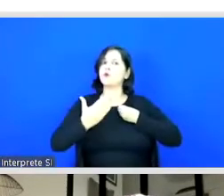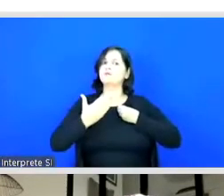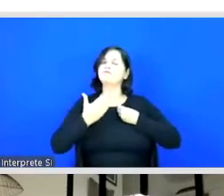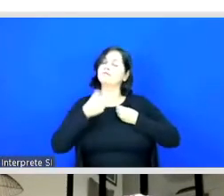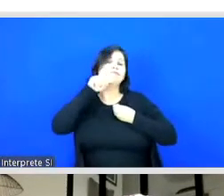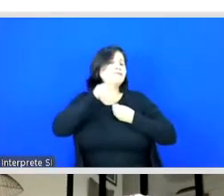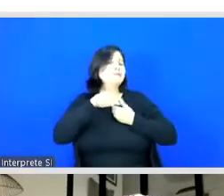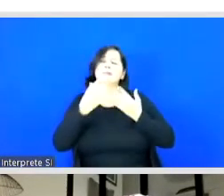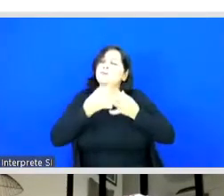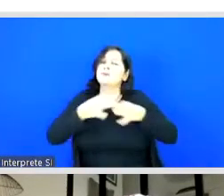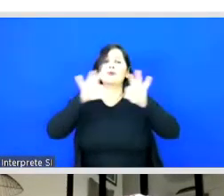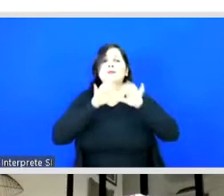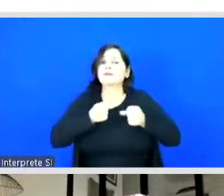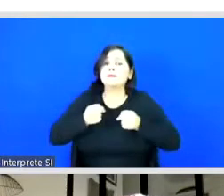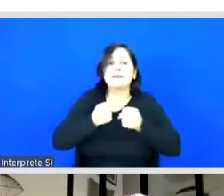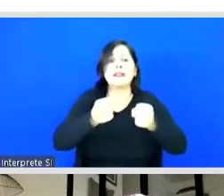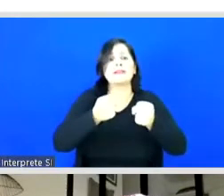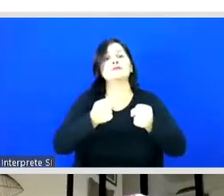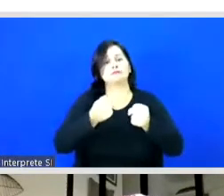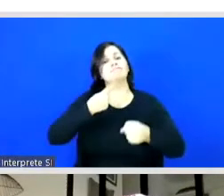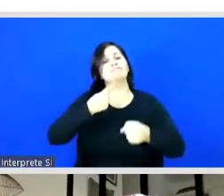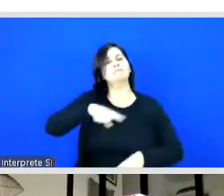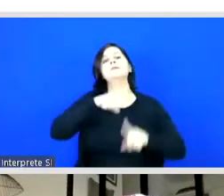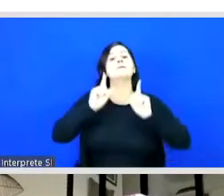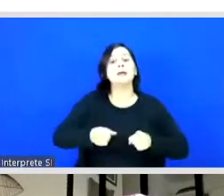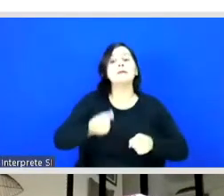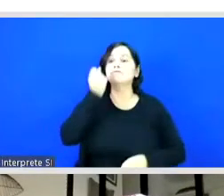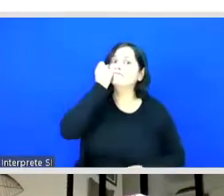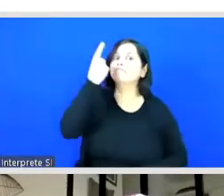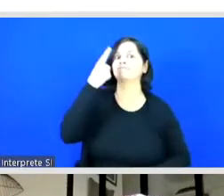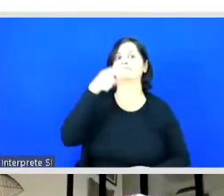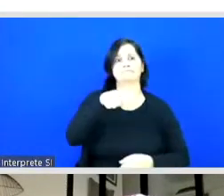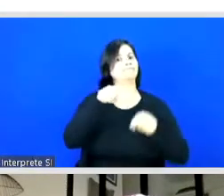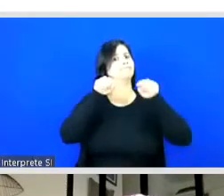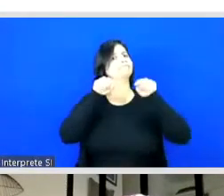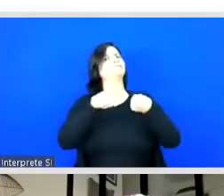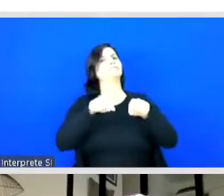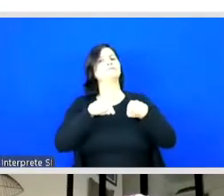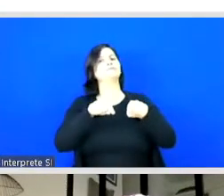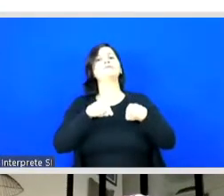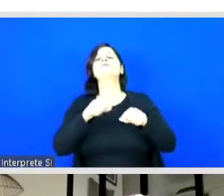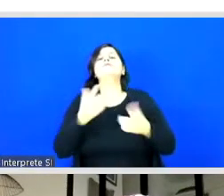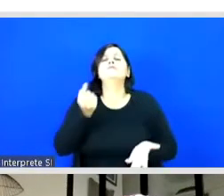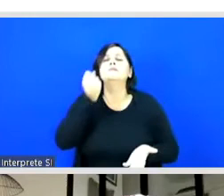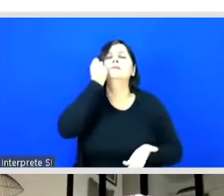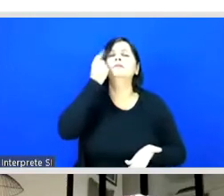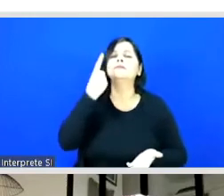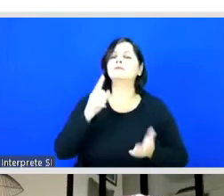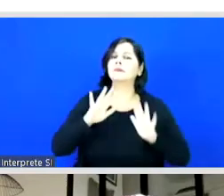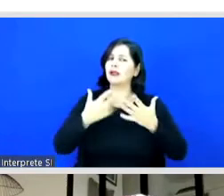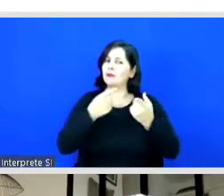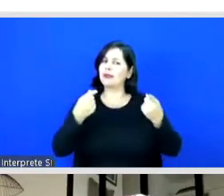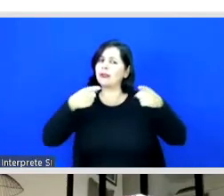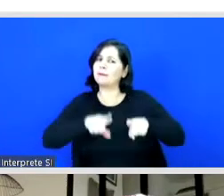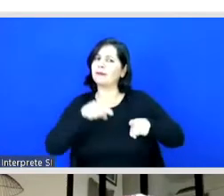are used and the land tenure systems and the implementation of those lands that they live in. Most of the indigenous peoples are impacted because of their